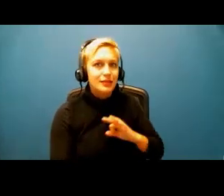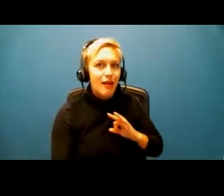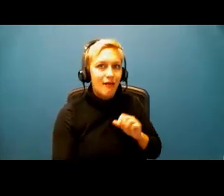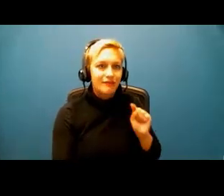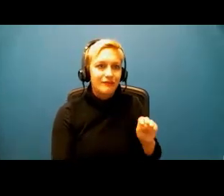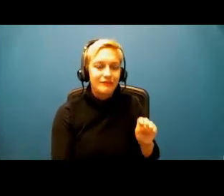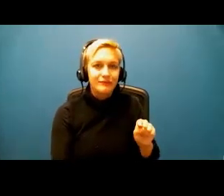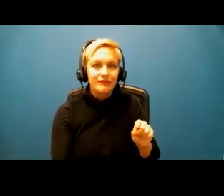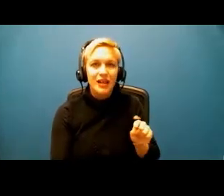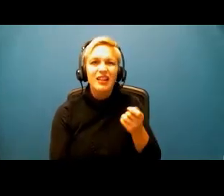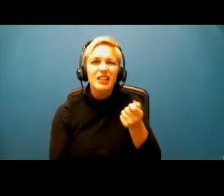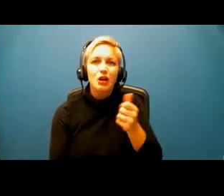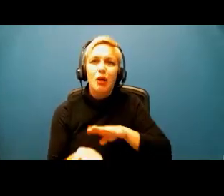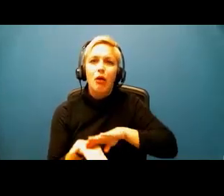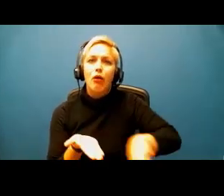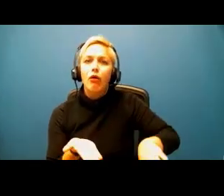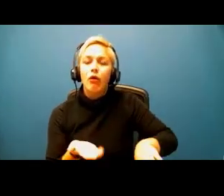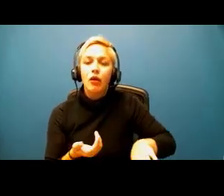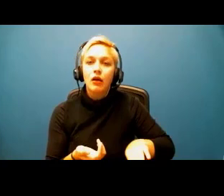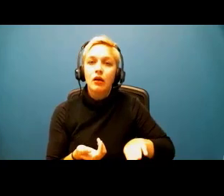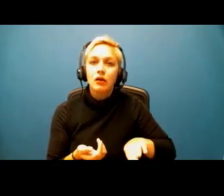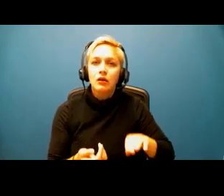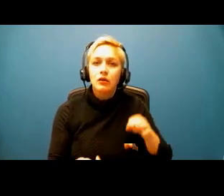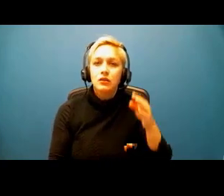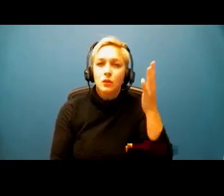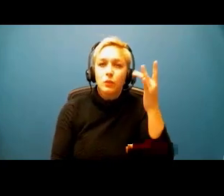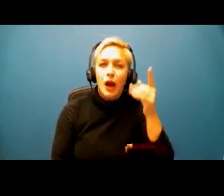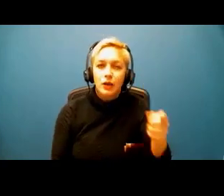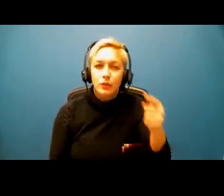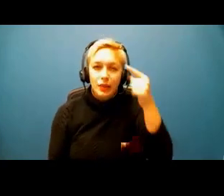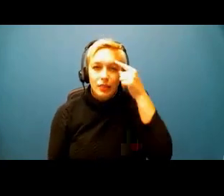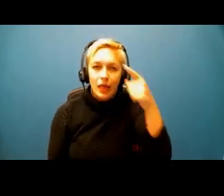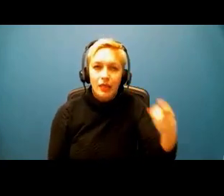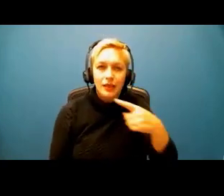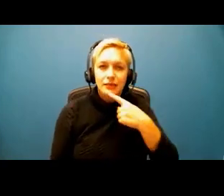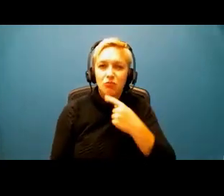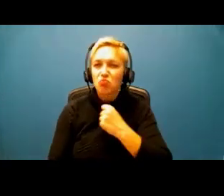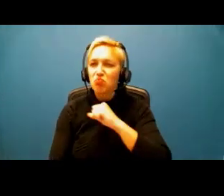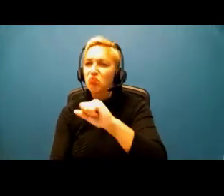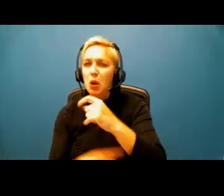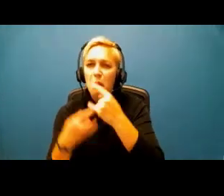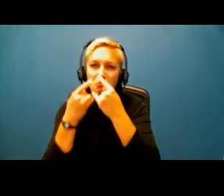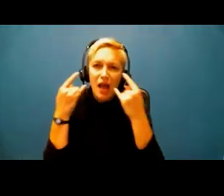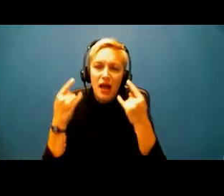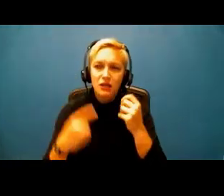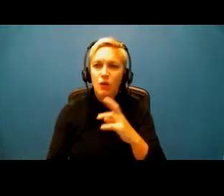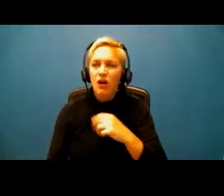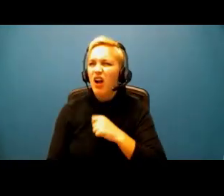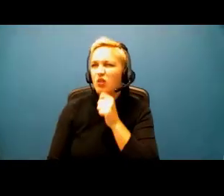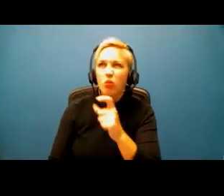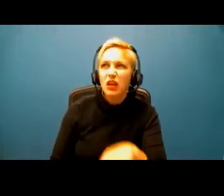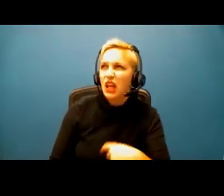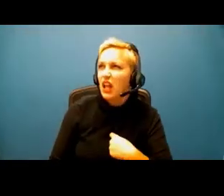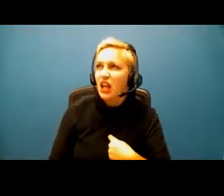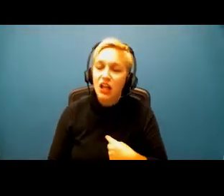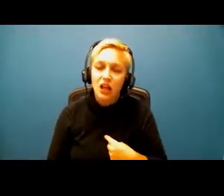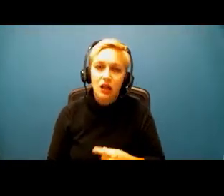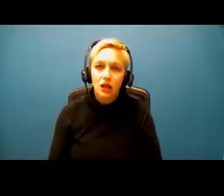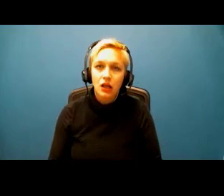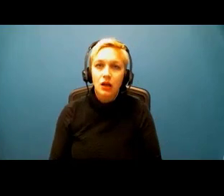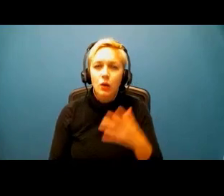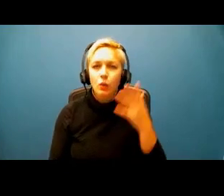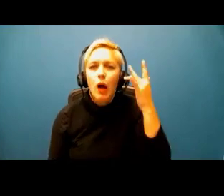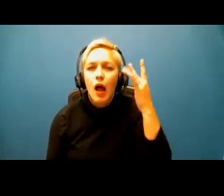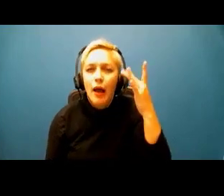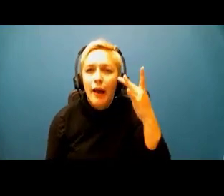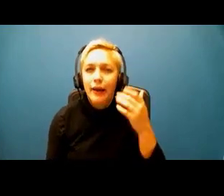that they're showing up not really wanting to wear a mask or saying we don't really need a mask? Other layers to that we